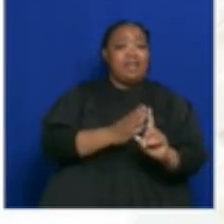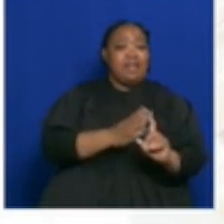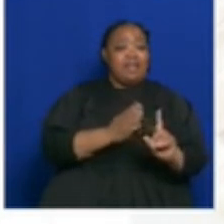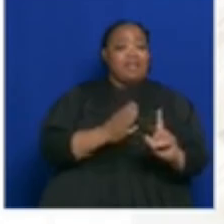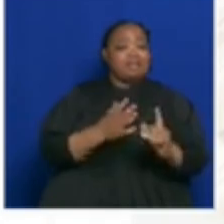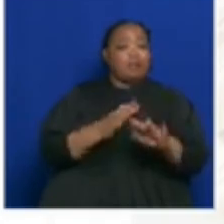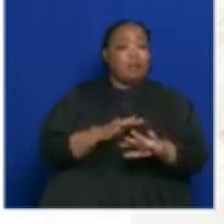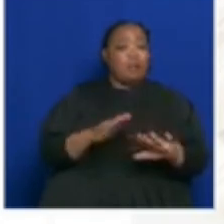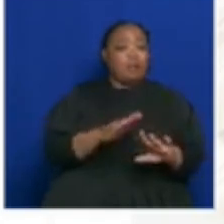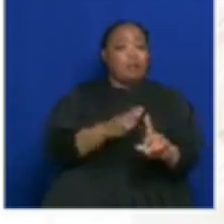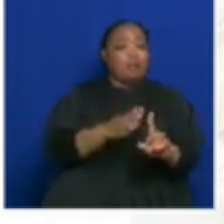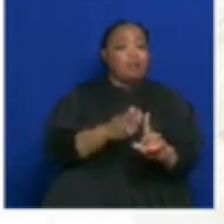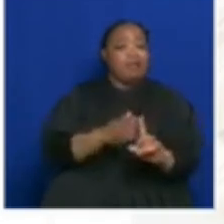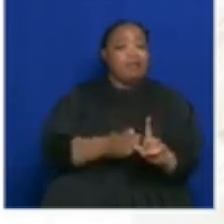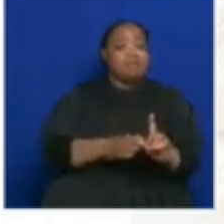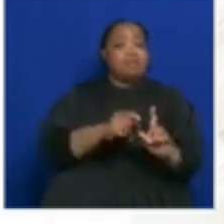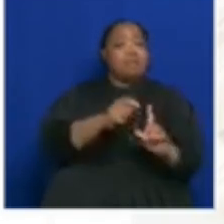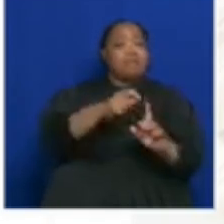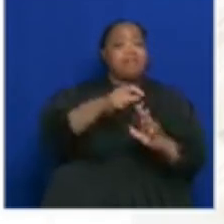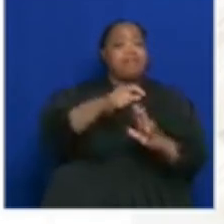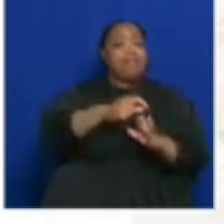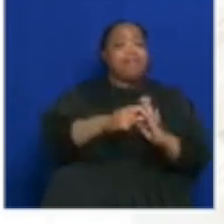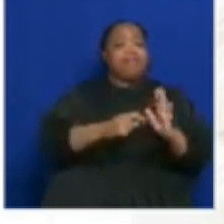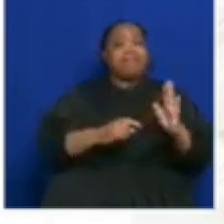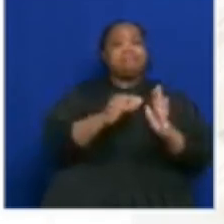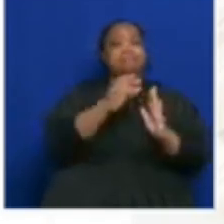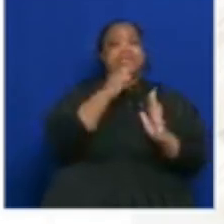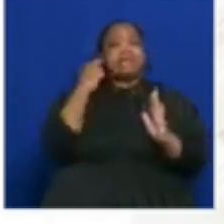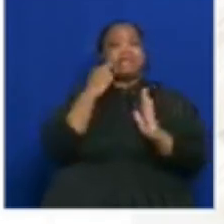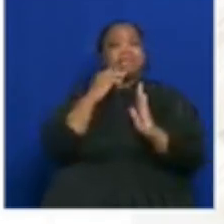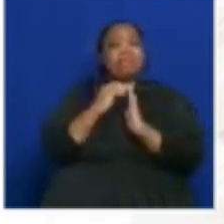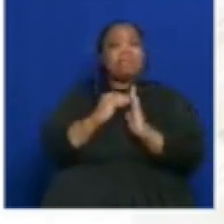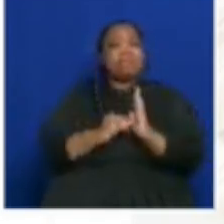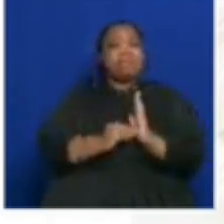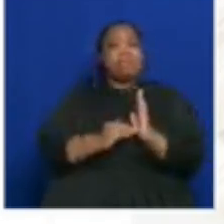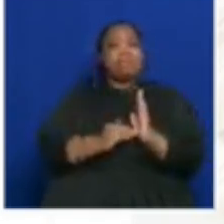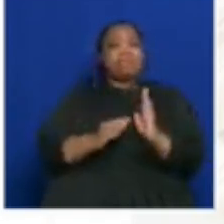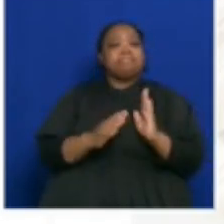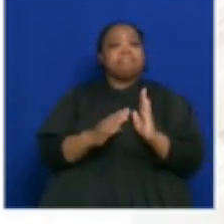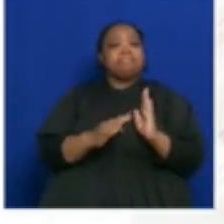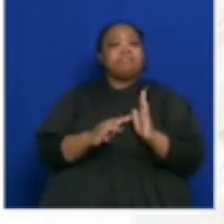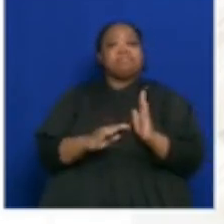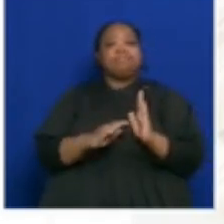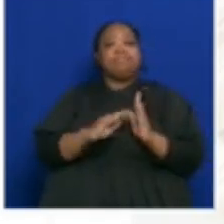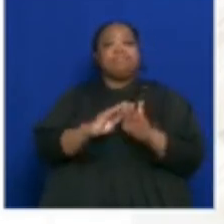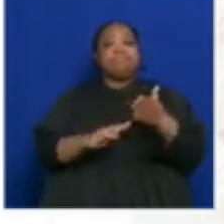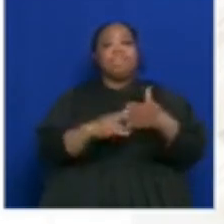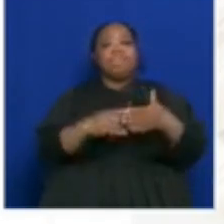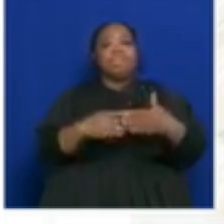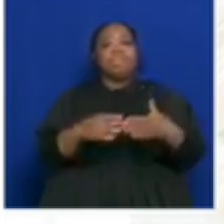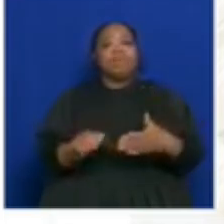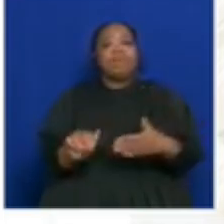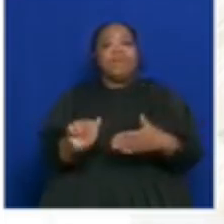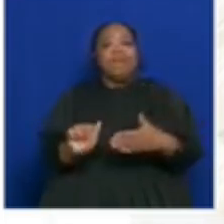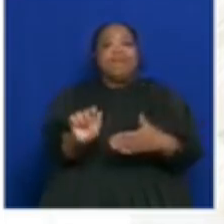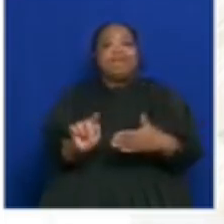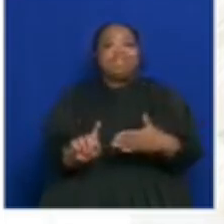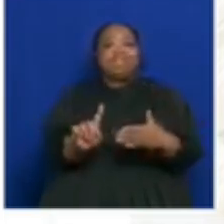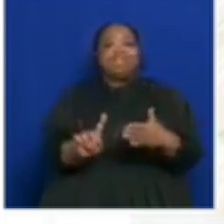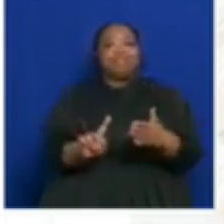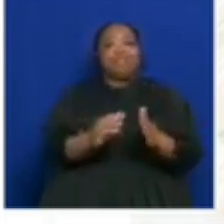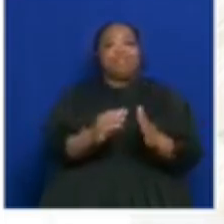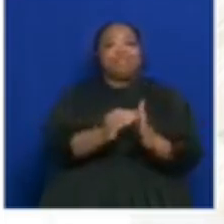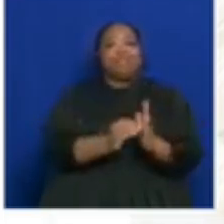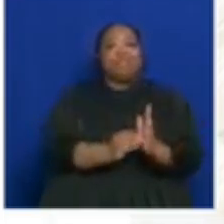certain persons listed in the Schedule A to the 10.6